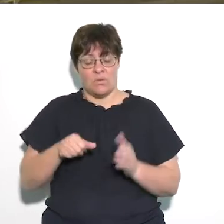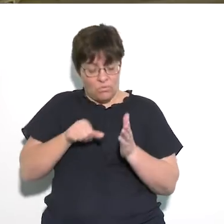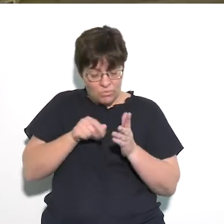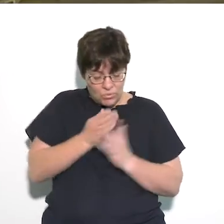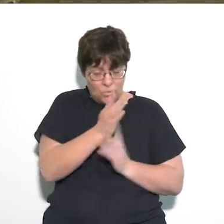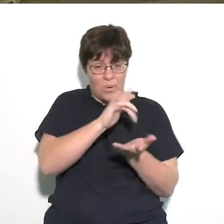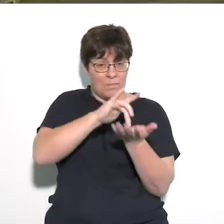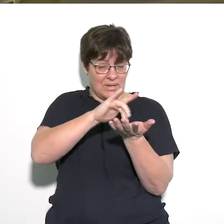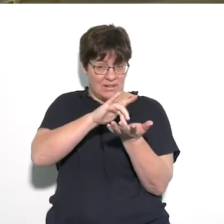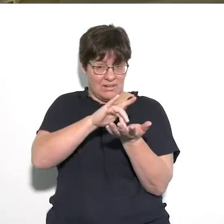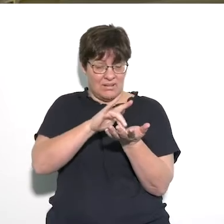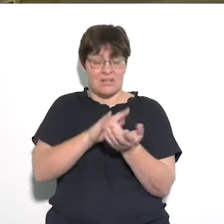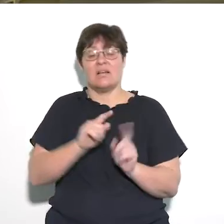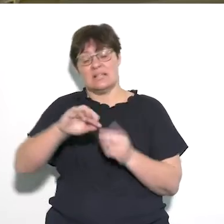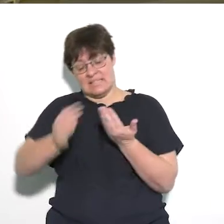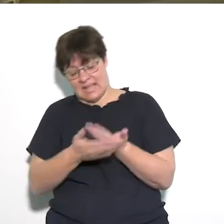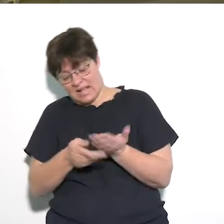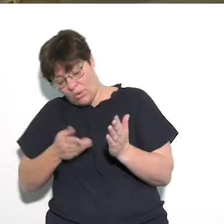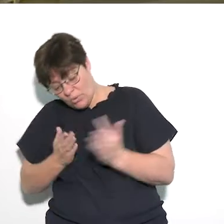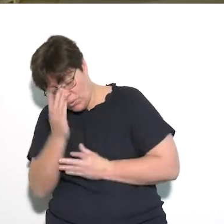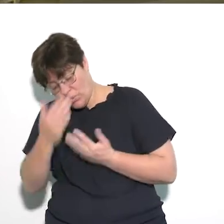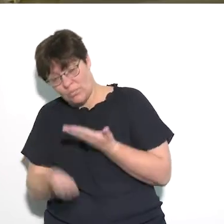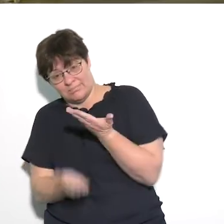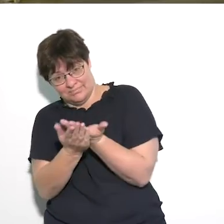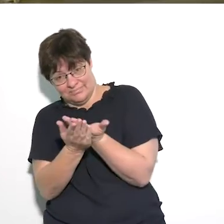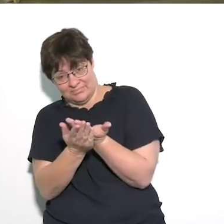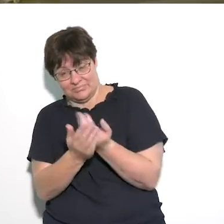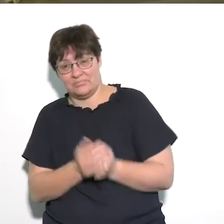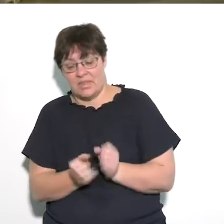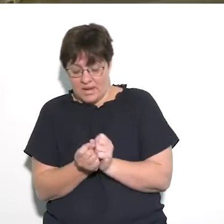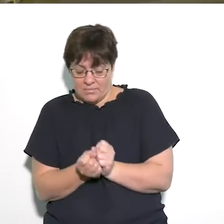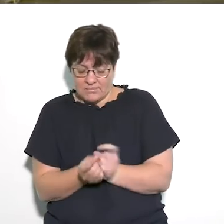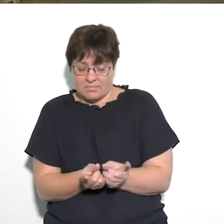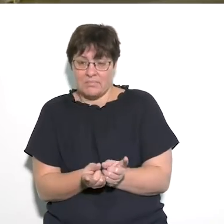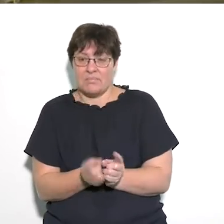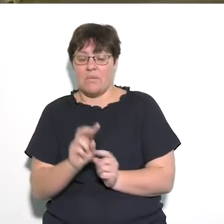and push it through each of the plates. So,